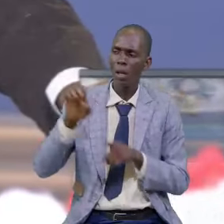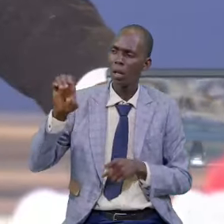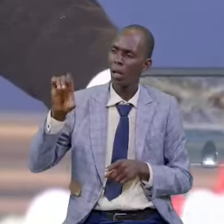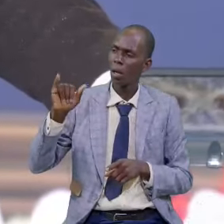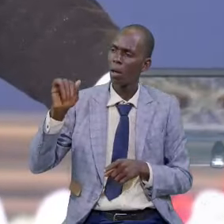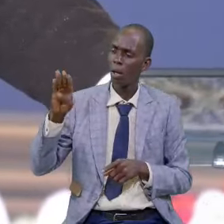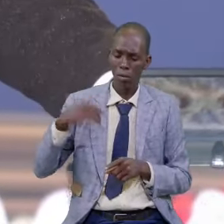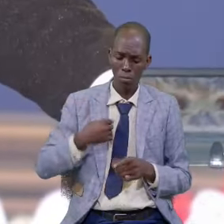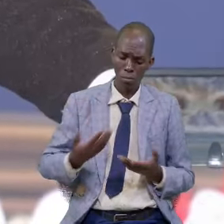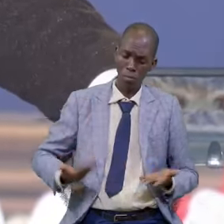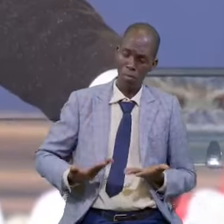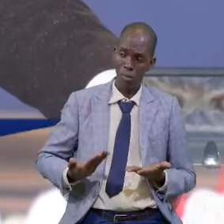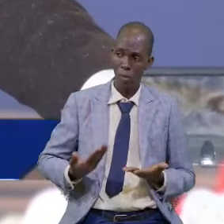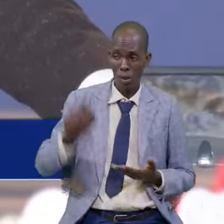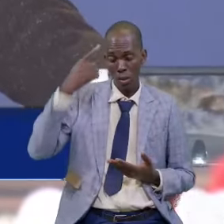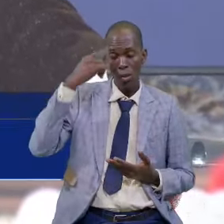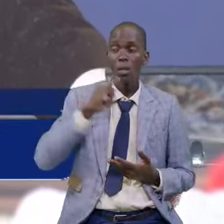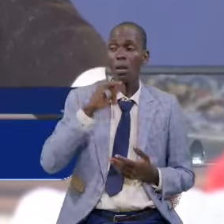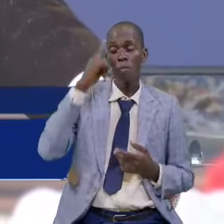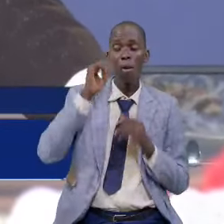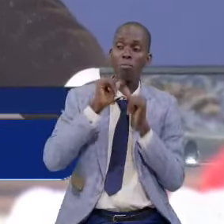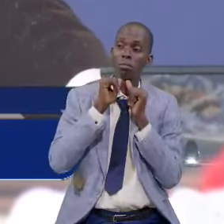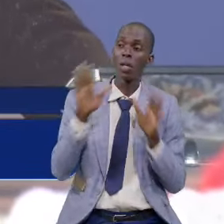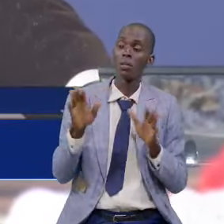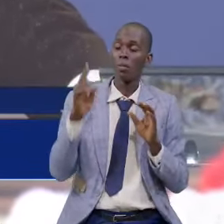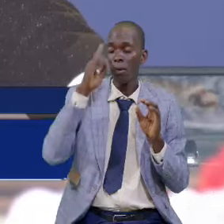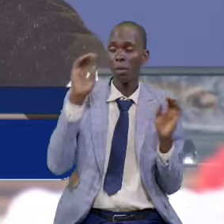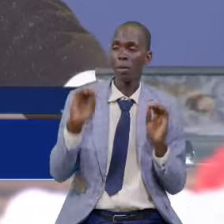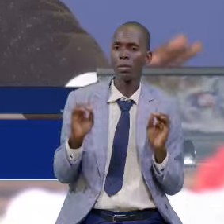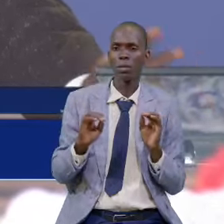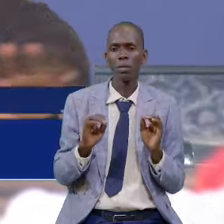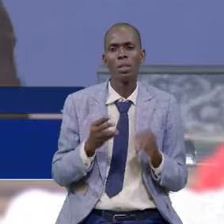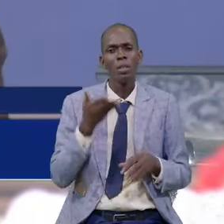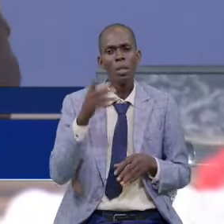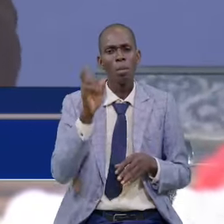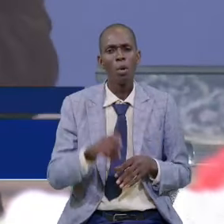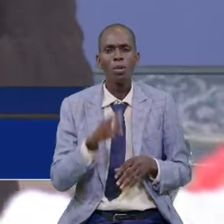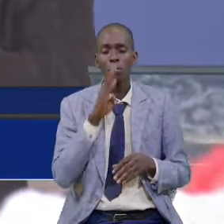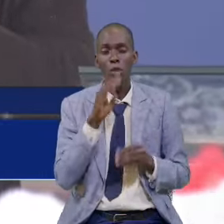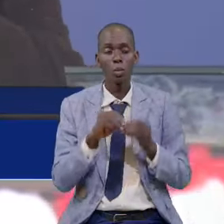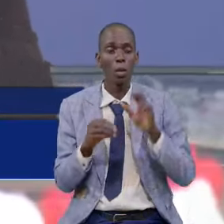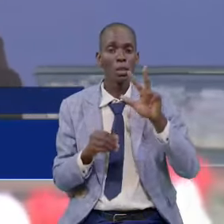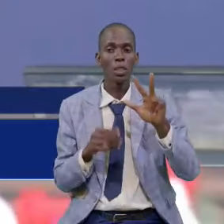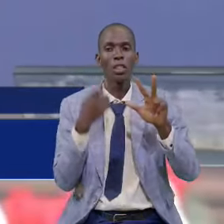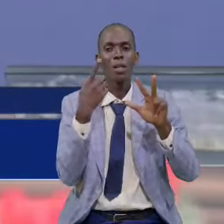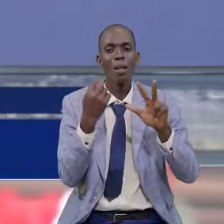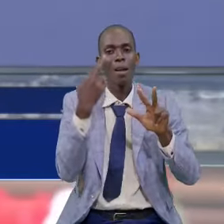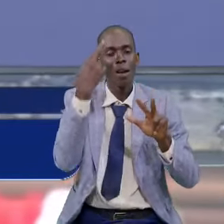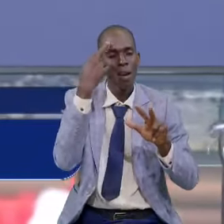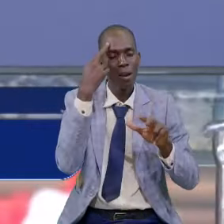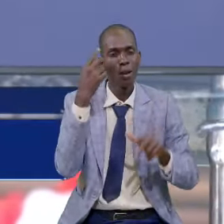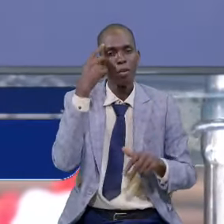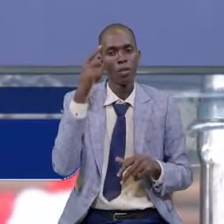for the change maker. The cause for the change maker. You don't live, you don't want to